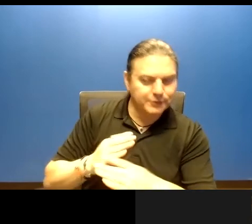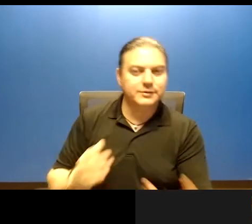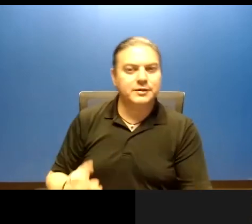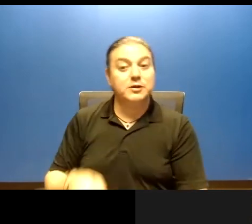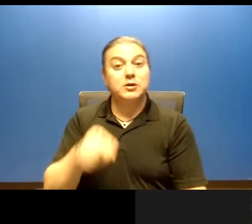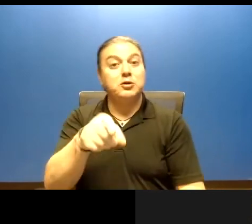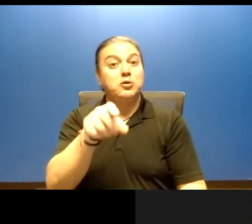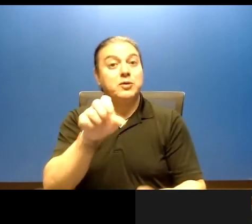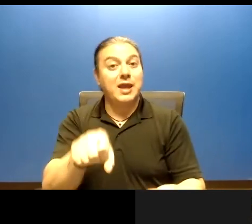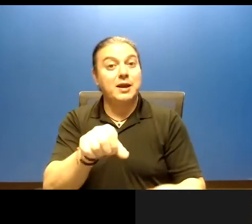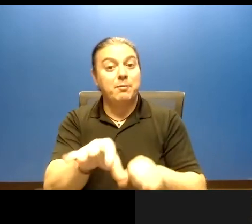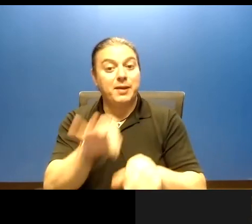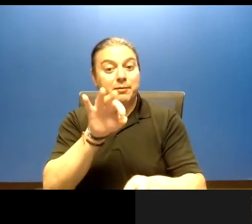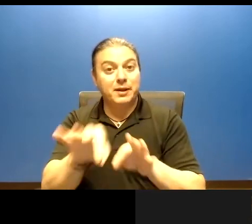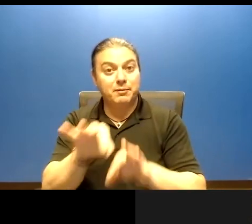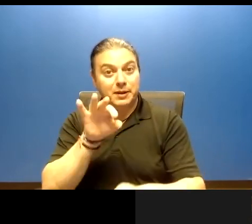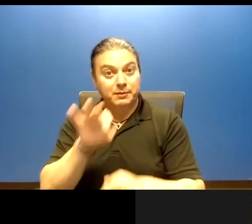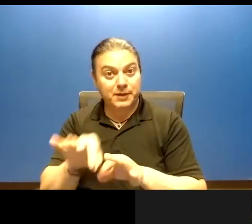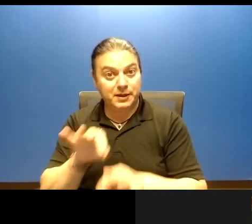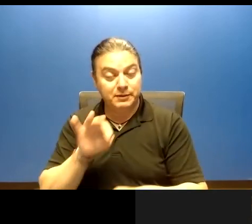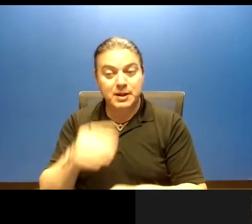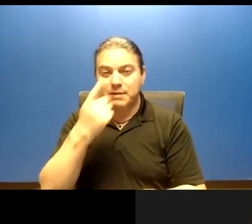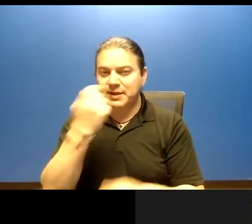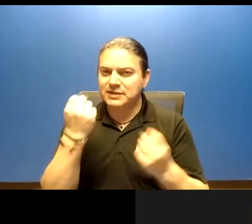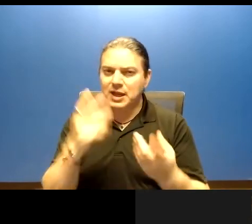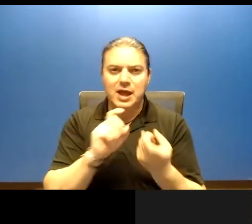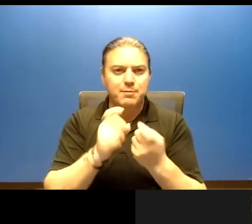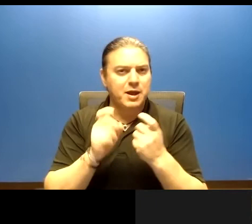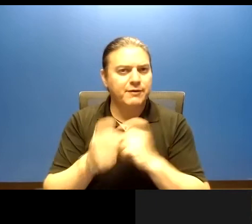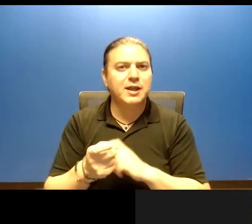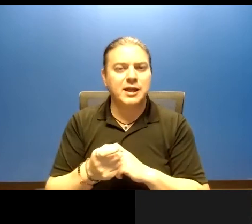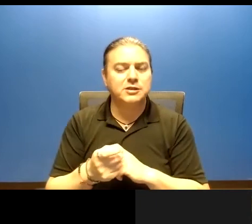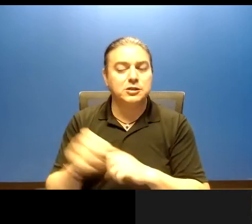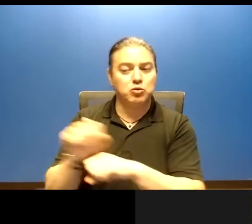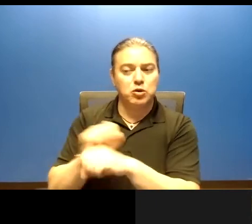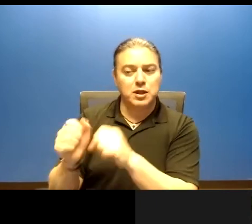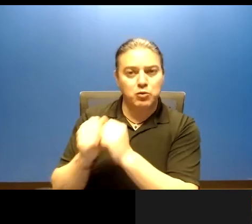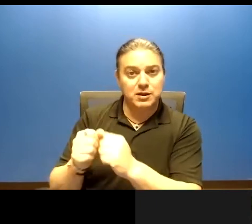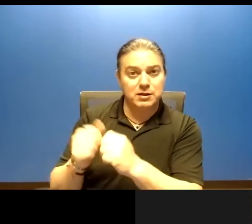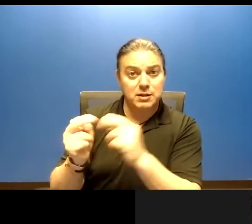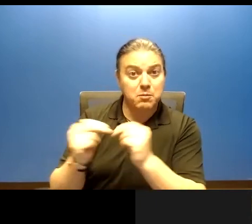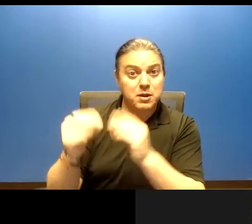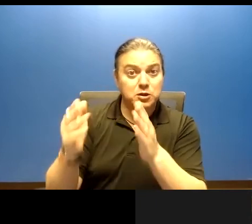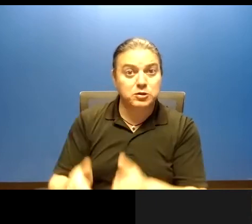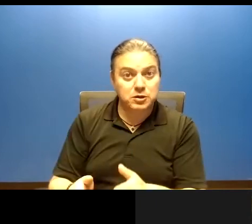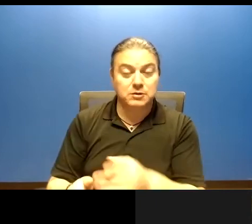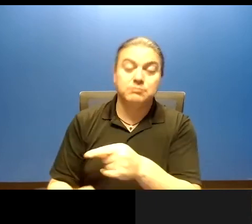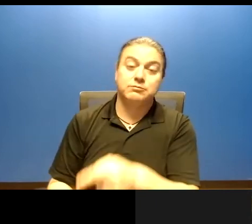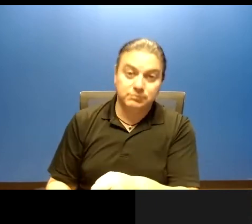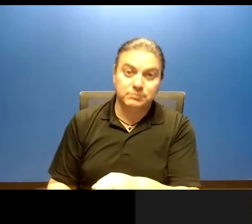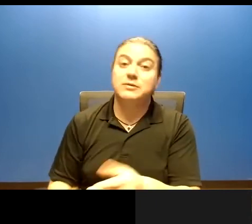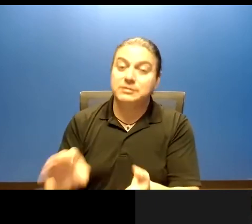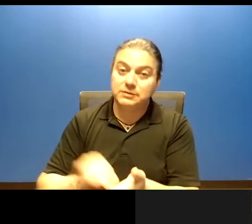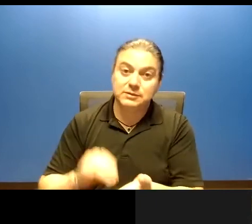and choose, because a lot of the modifications that we had to do and work with the builder in order to build our home are costly, which Sheri